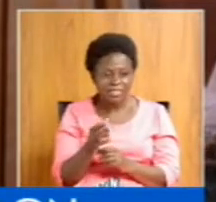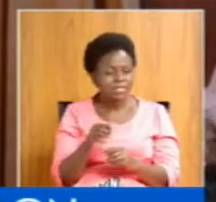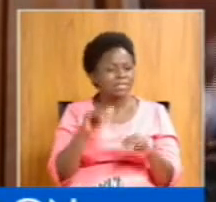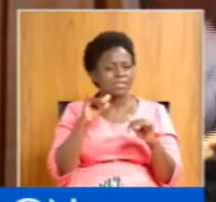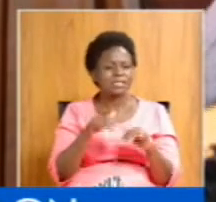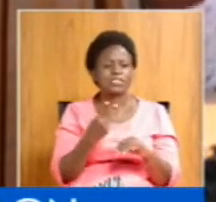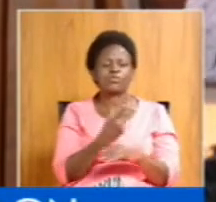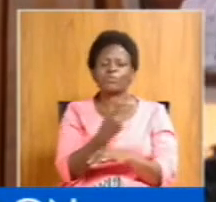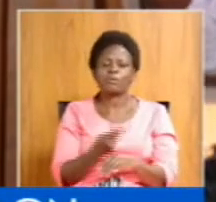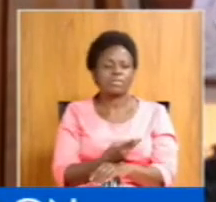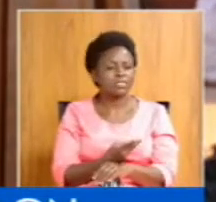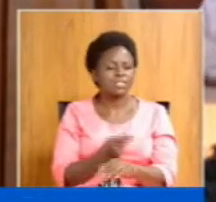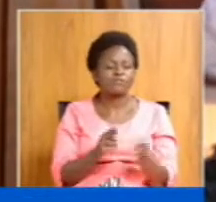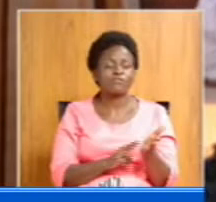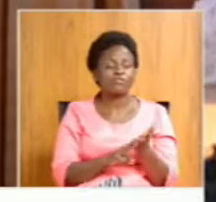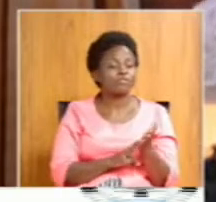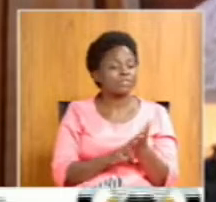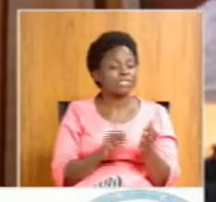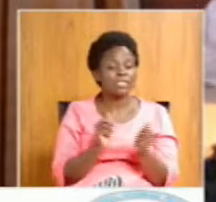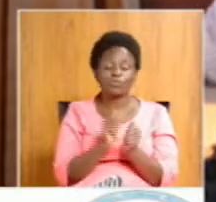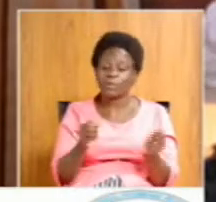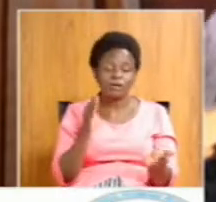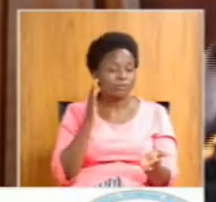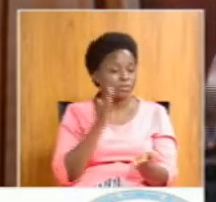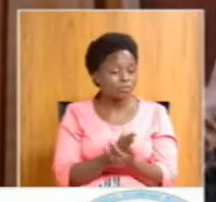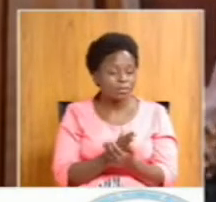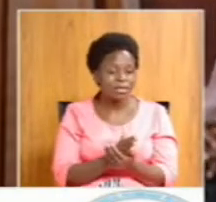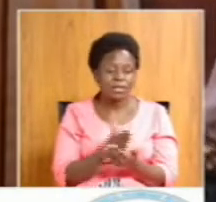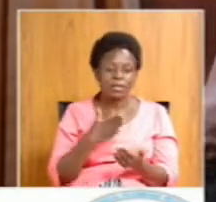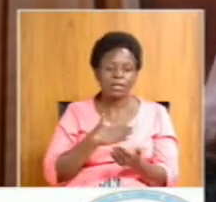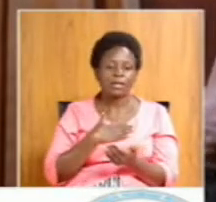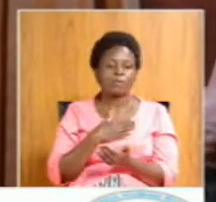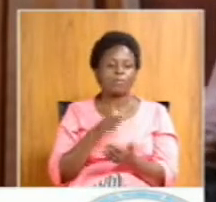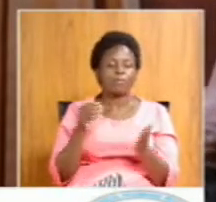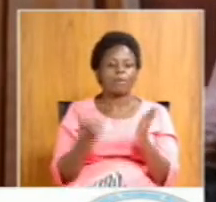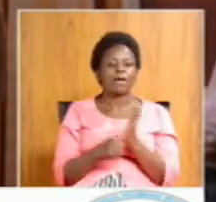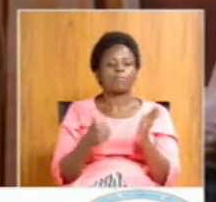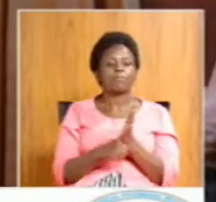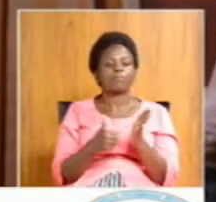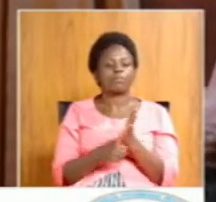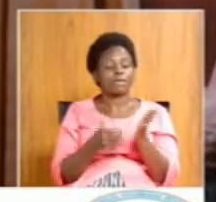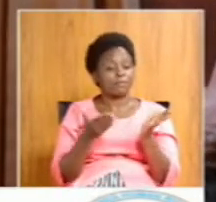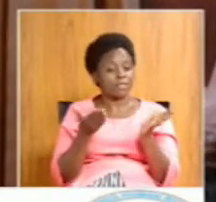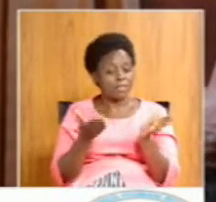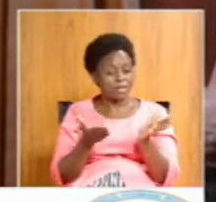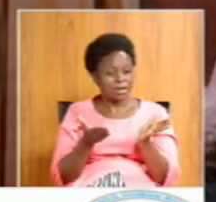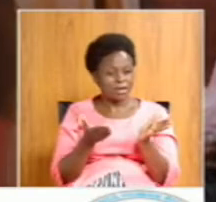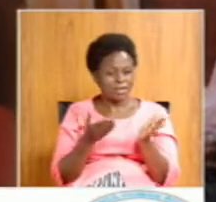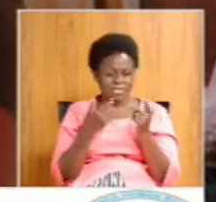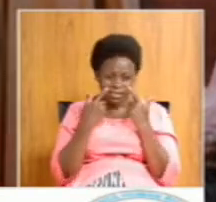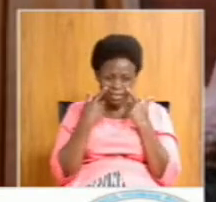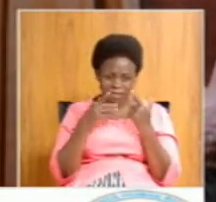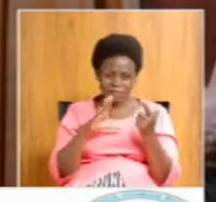you two hours if you're using it without seizing so my question my problem here is find the